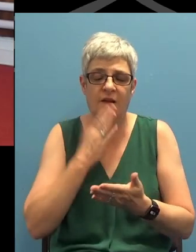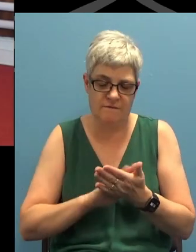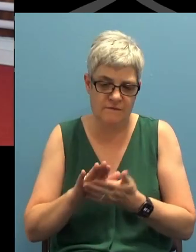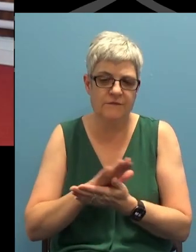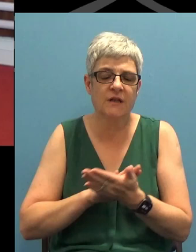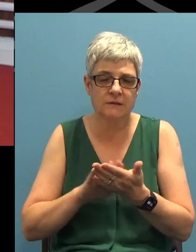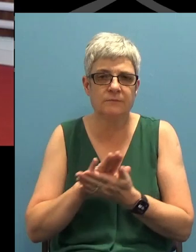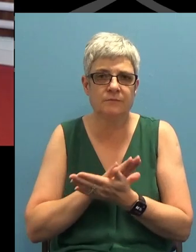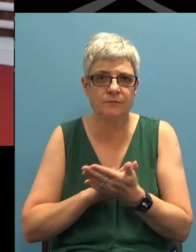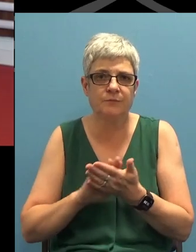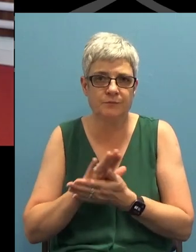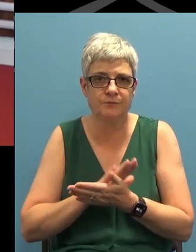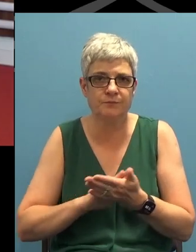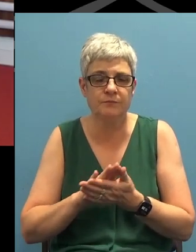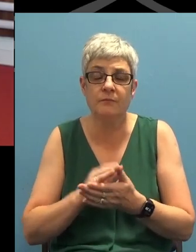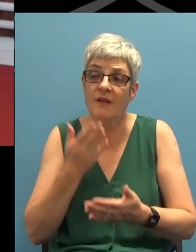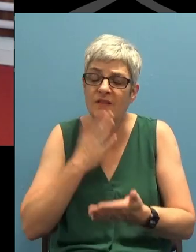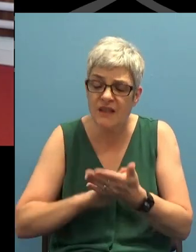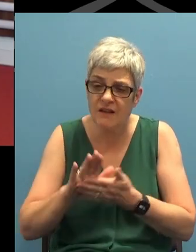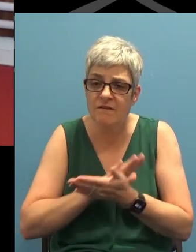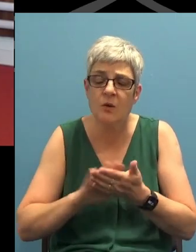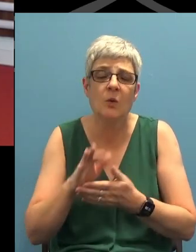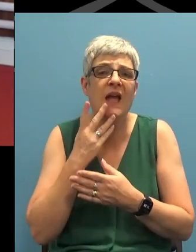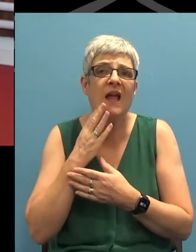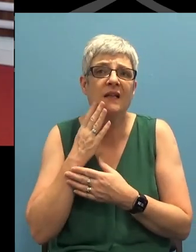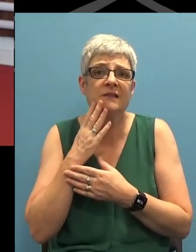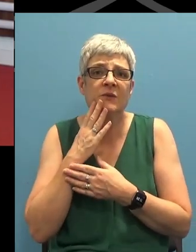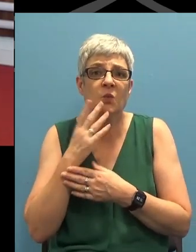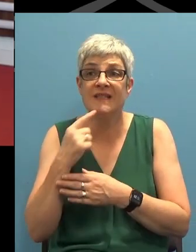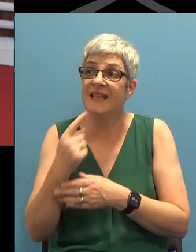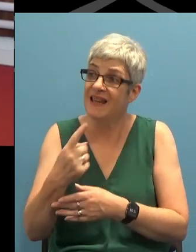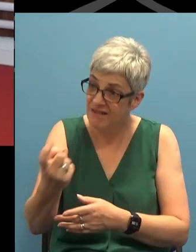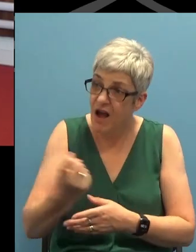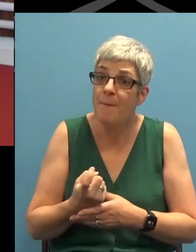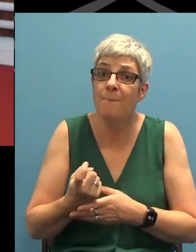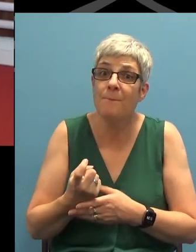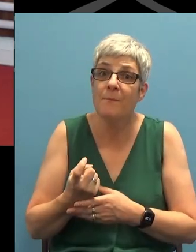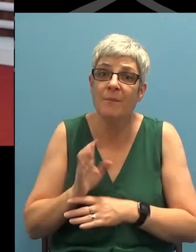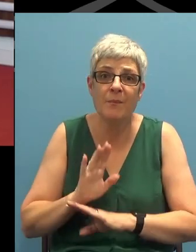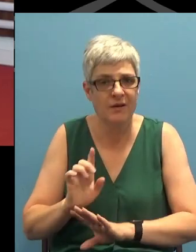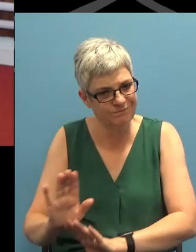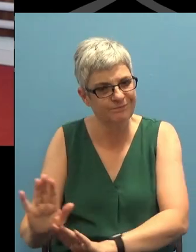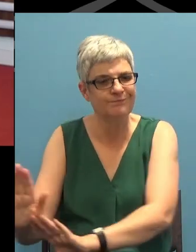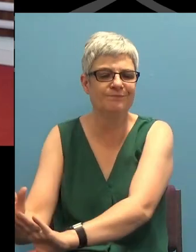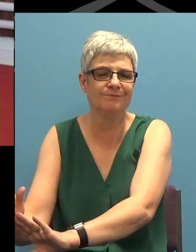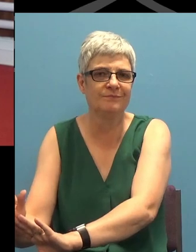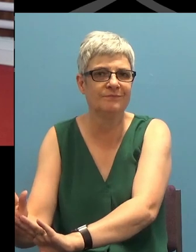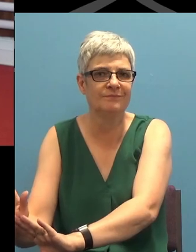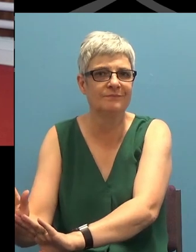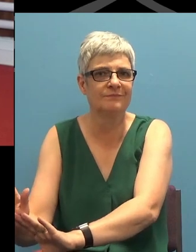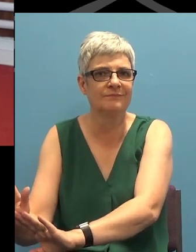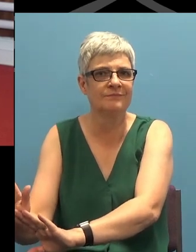Forgive us. Forgive us when so readily we say, come, and yet keep you away.